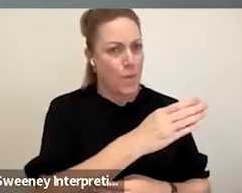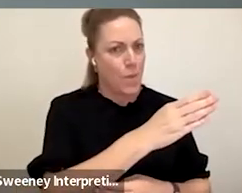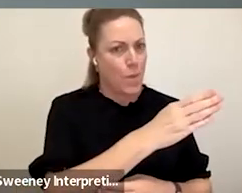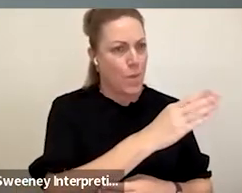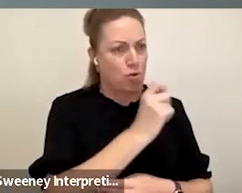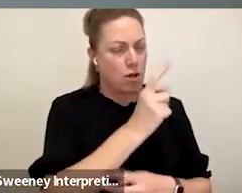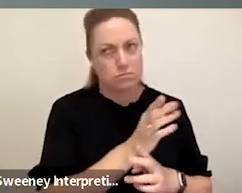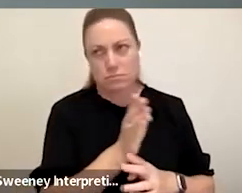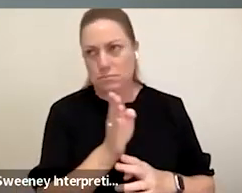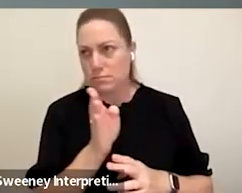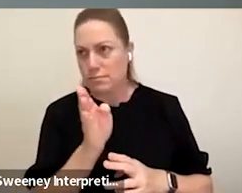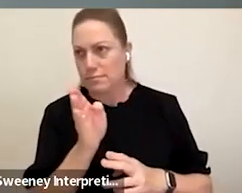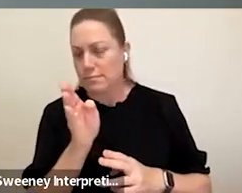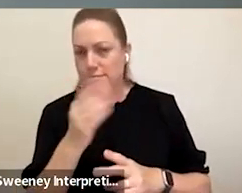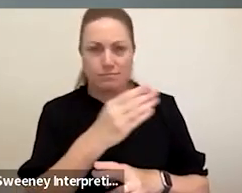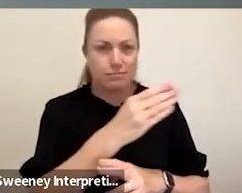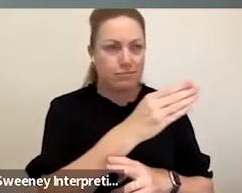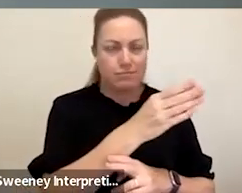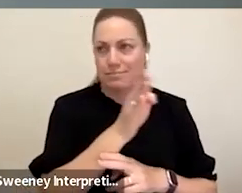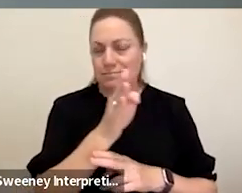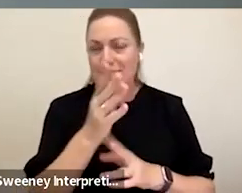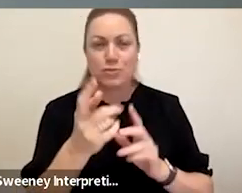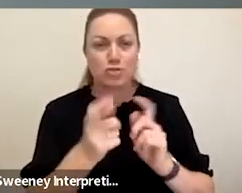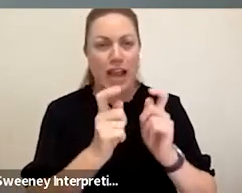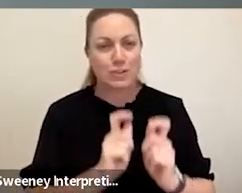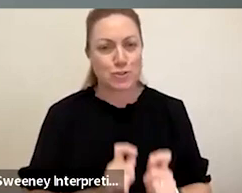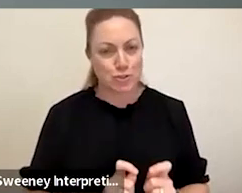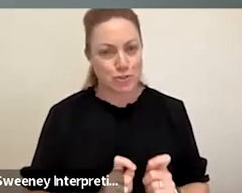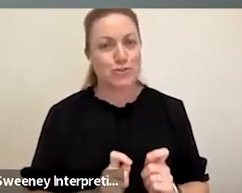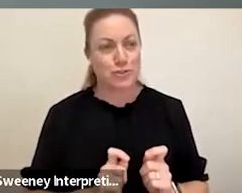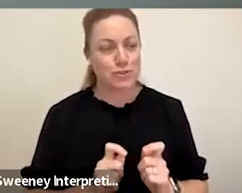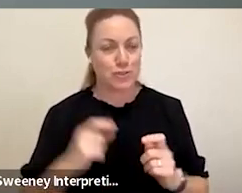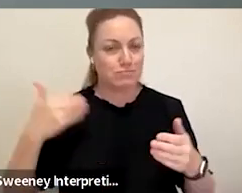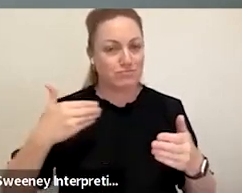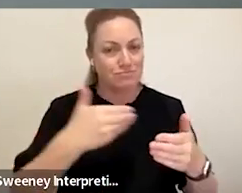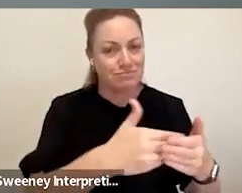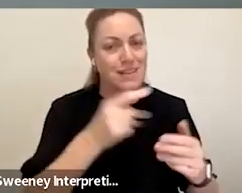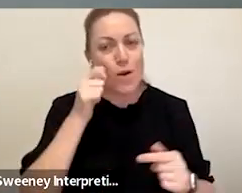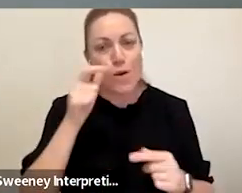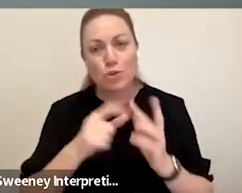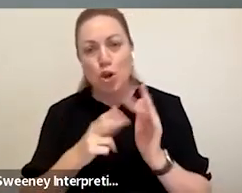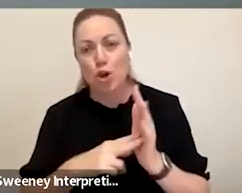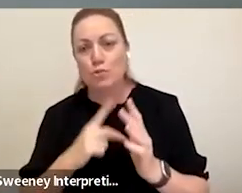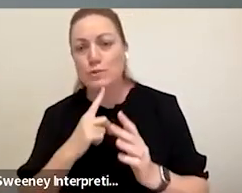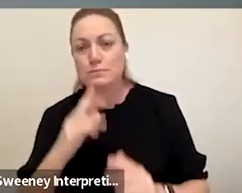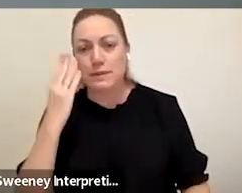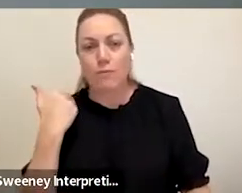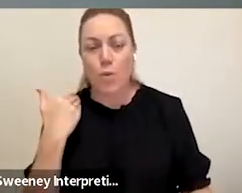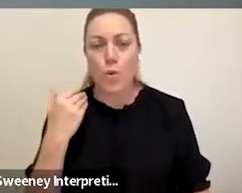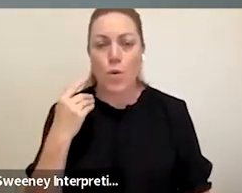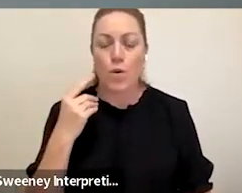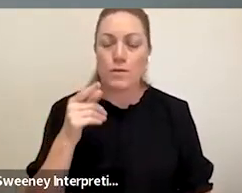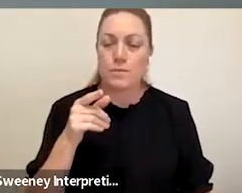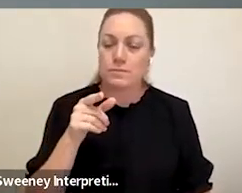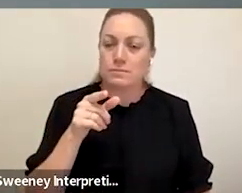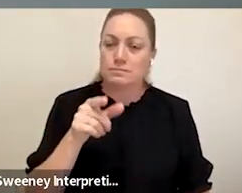things and changed perhaps the way you've gone about things. I know that, John, you had mentioned